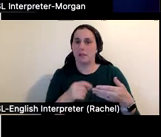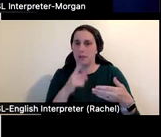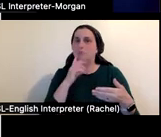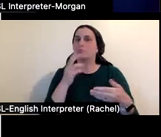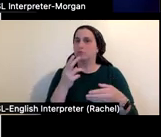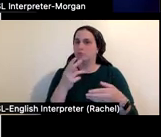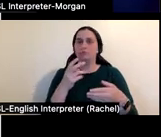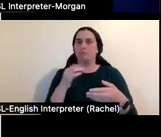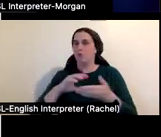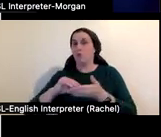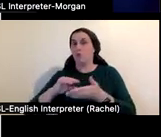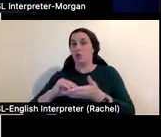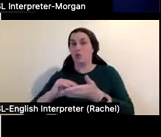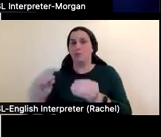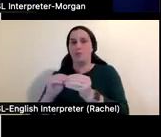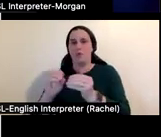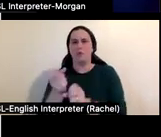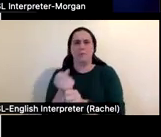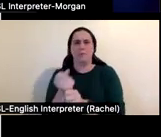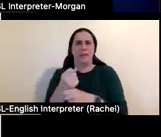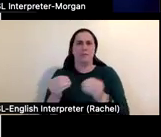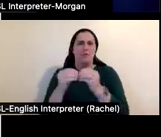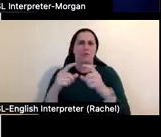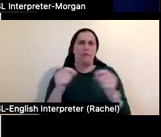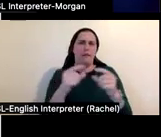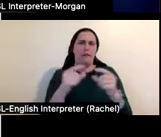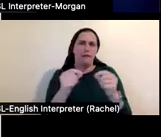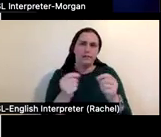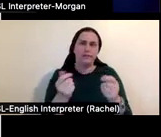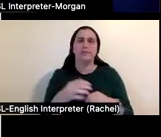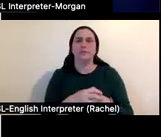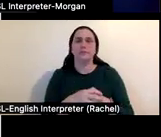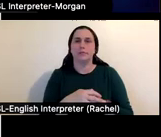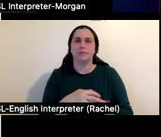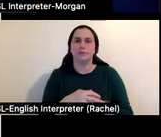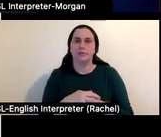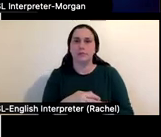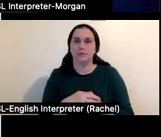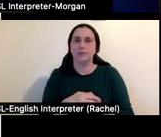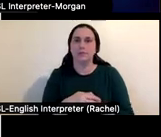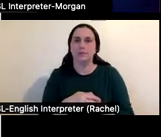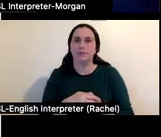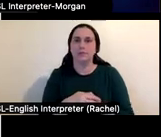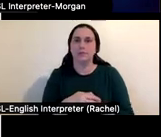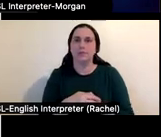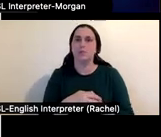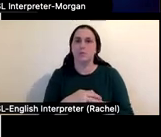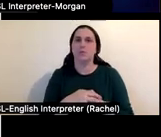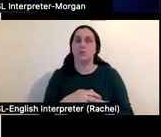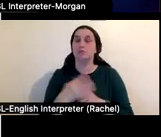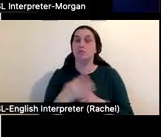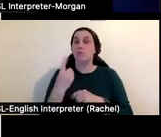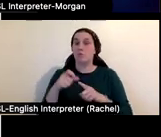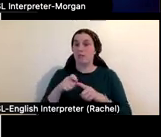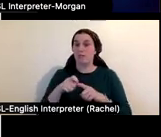you learn, is going to start. That's new today. I'm going to play a little game. So what was one word that you've learned or